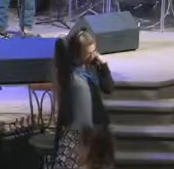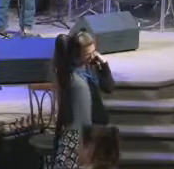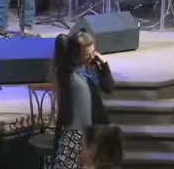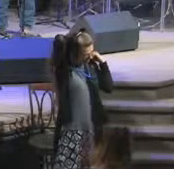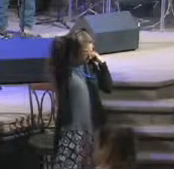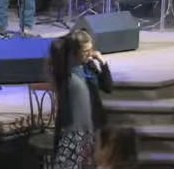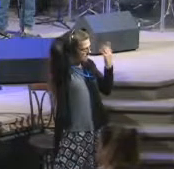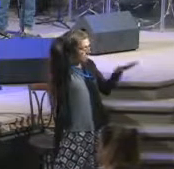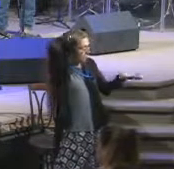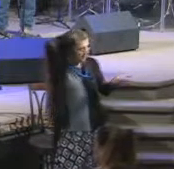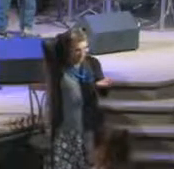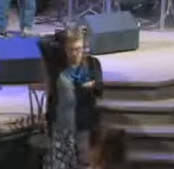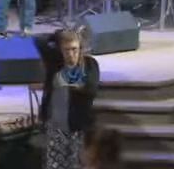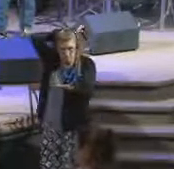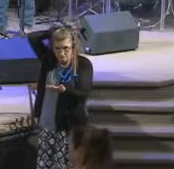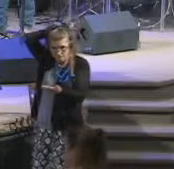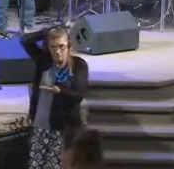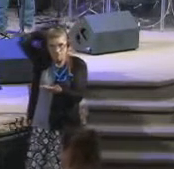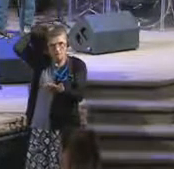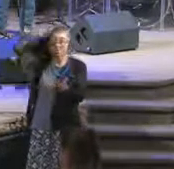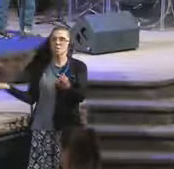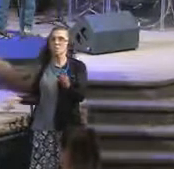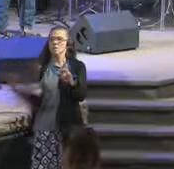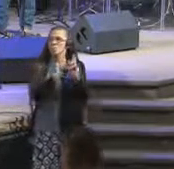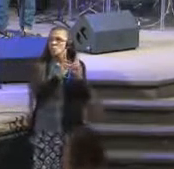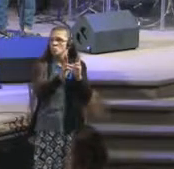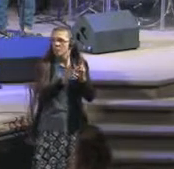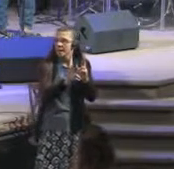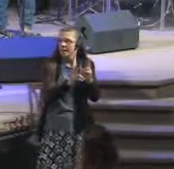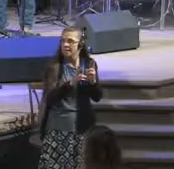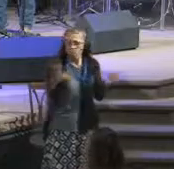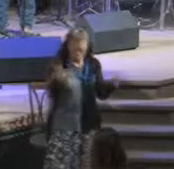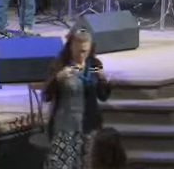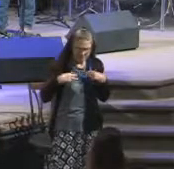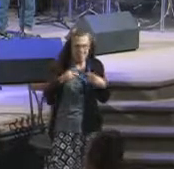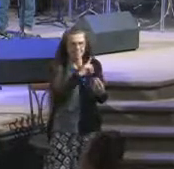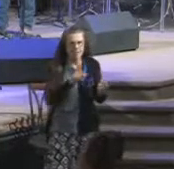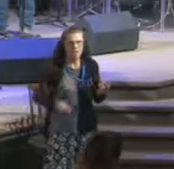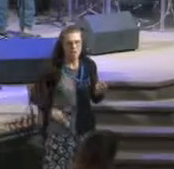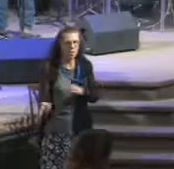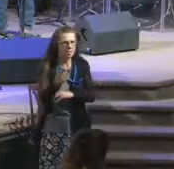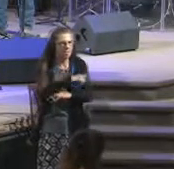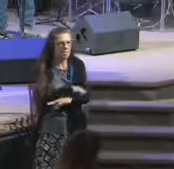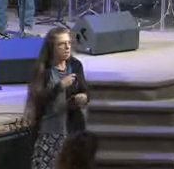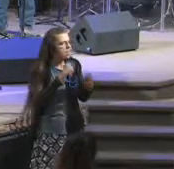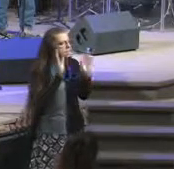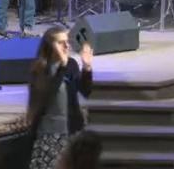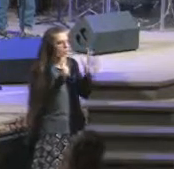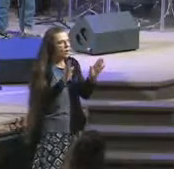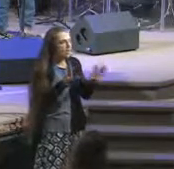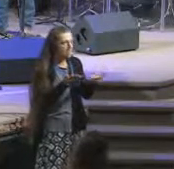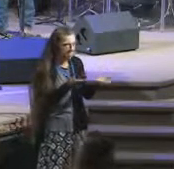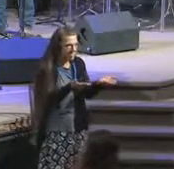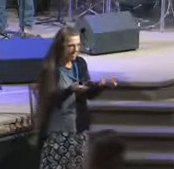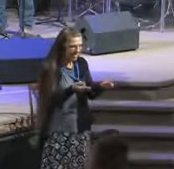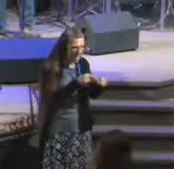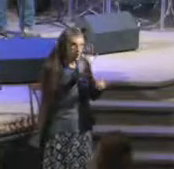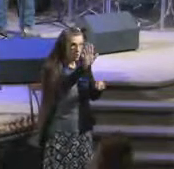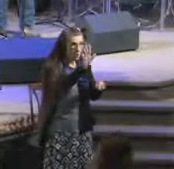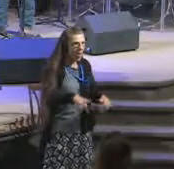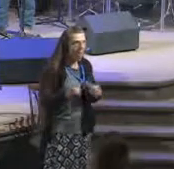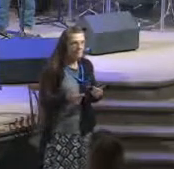Is there somebody else ready to receive the Lord today? The greatest thing that could ever happen in your life is